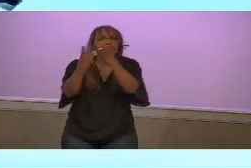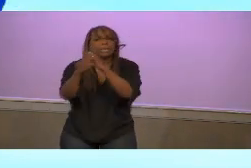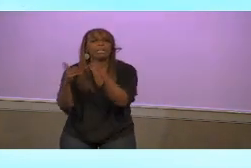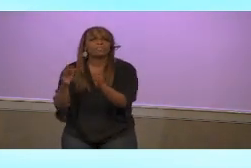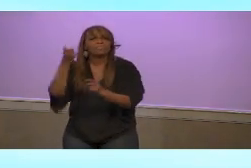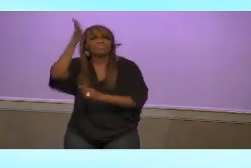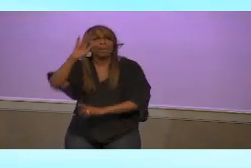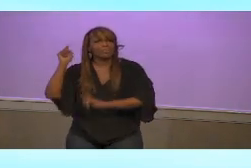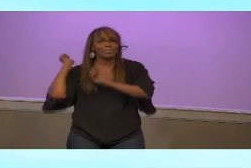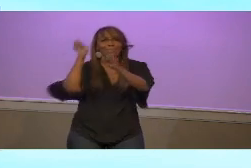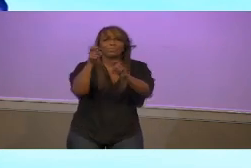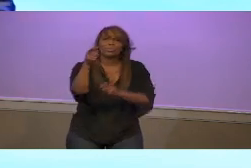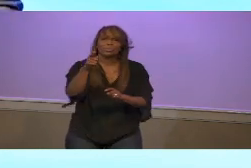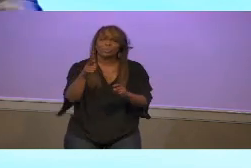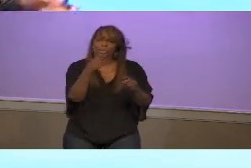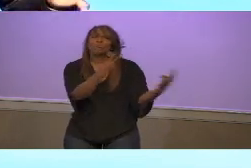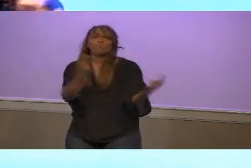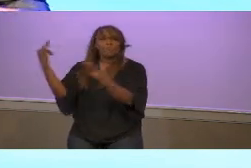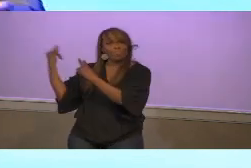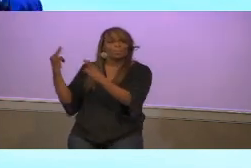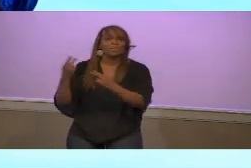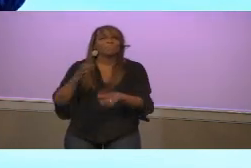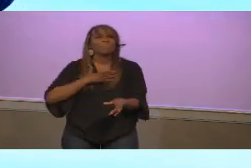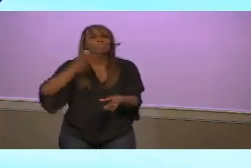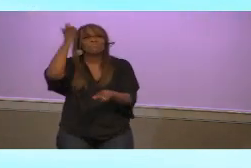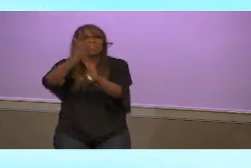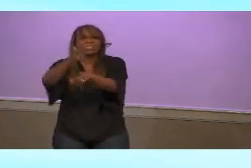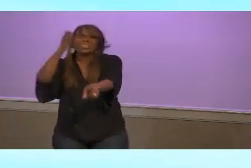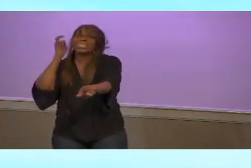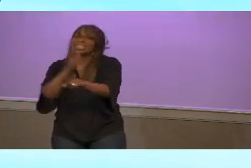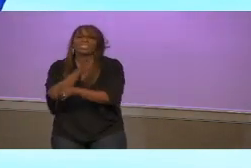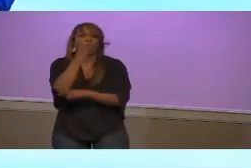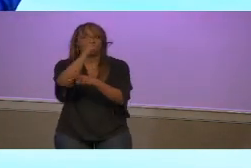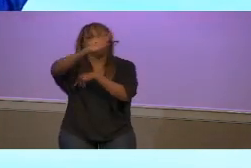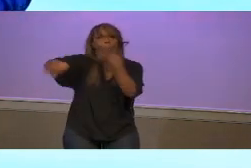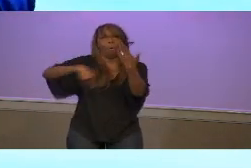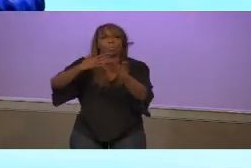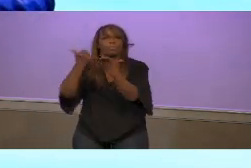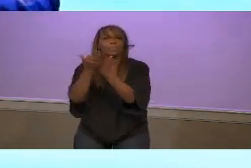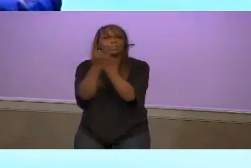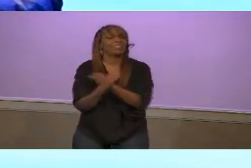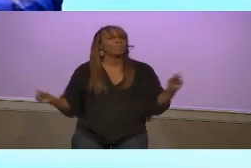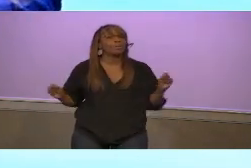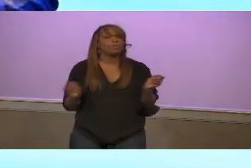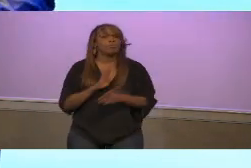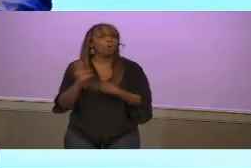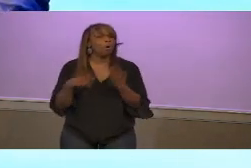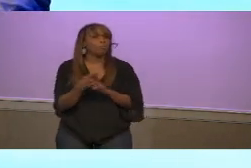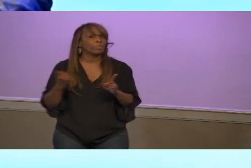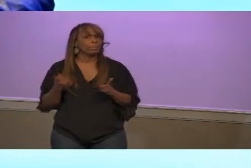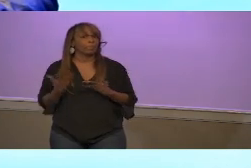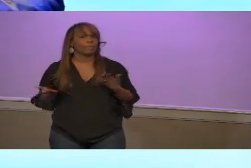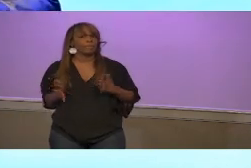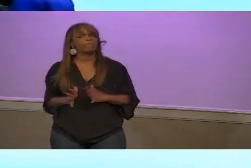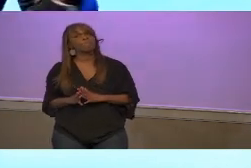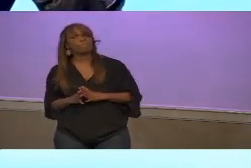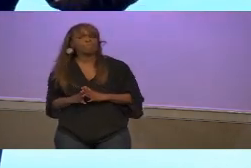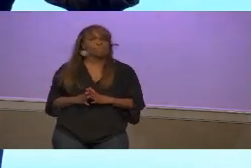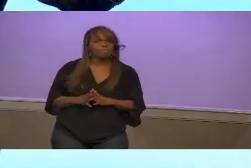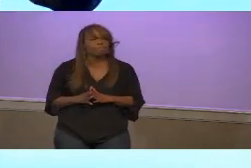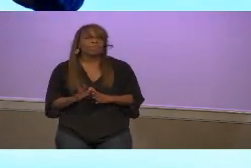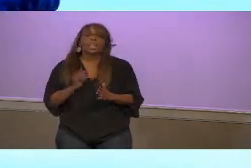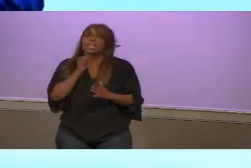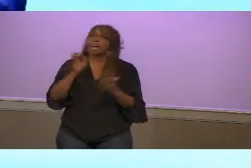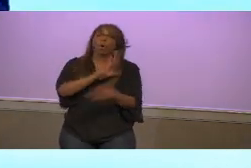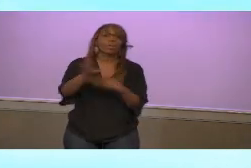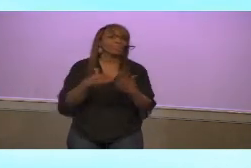that he's given to you. See, brothers and sisters, we've all been delivered, but not all from the same thing and not